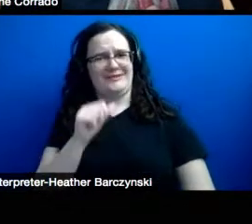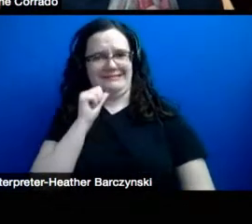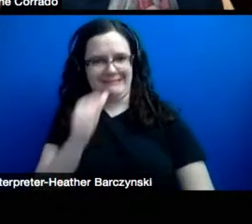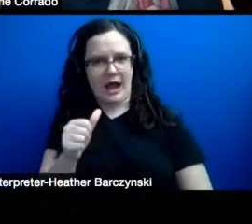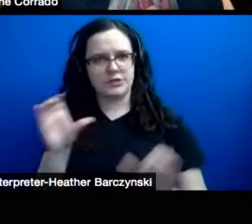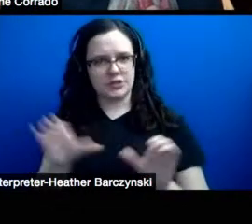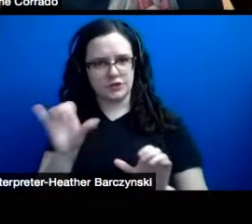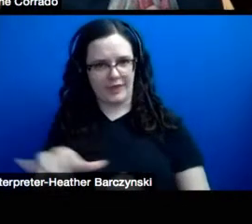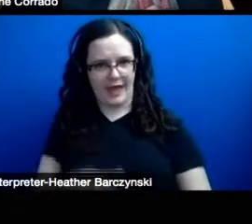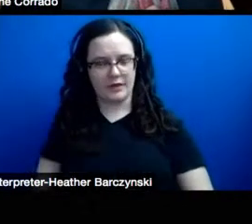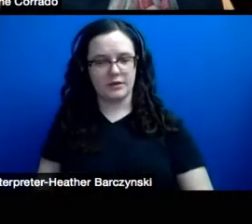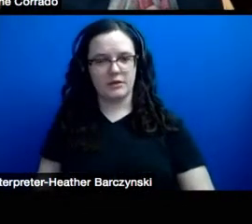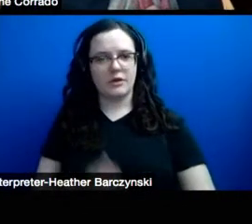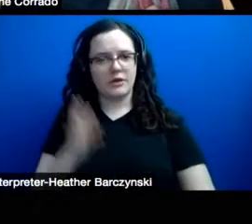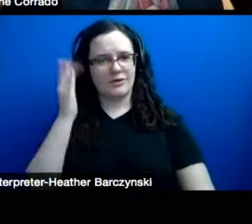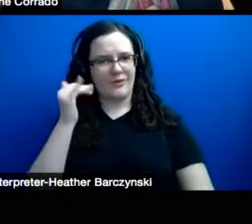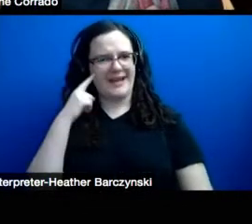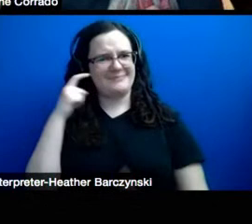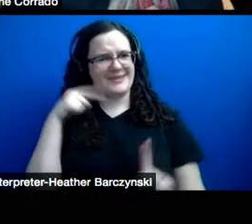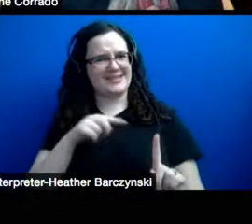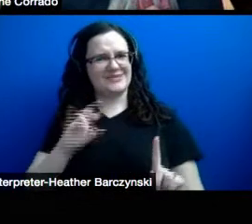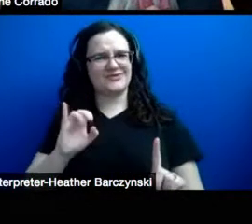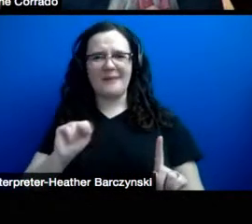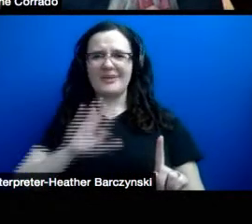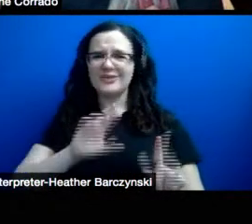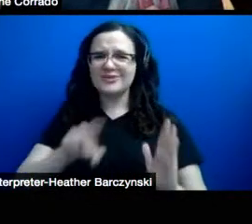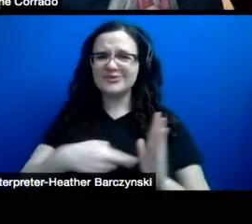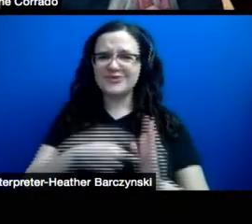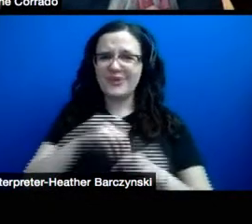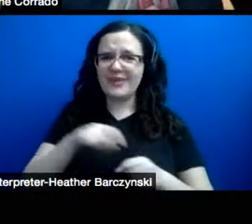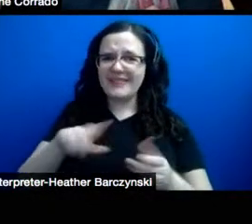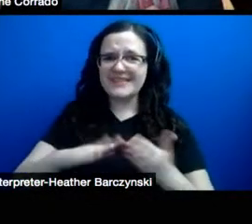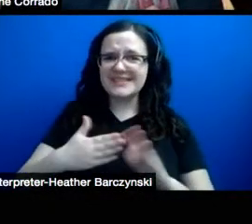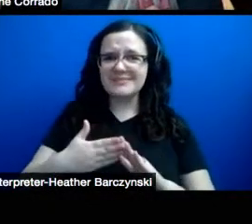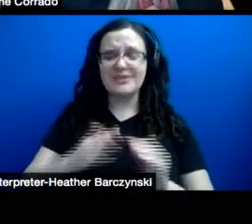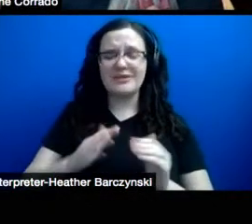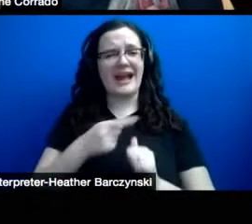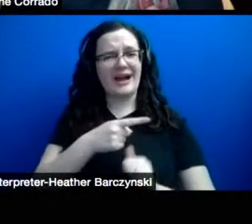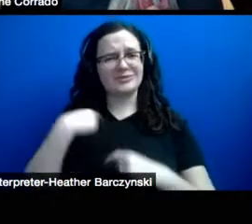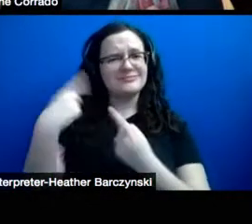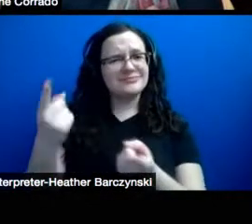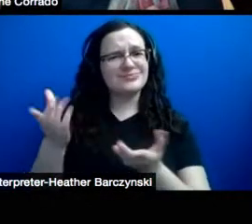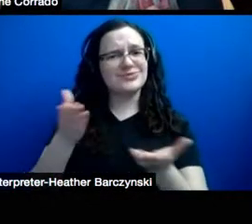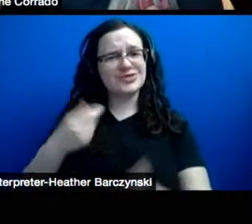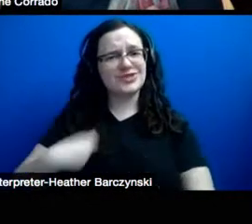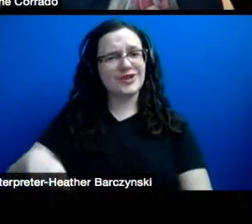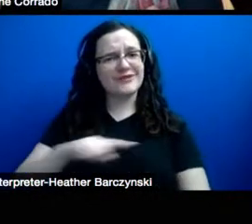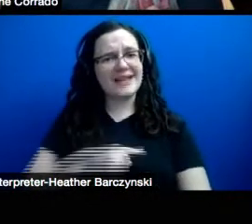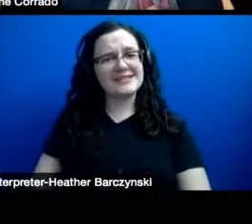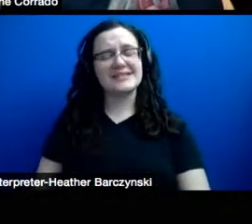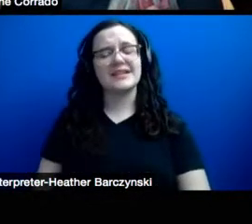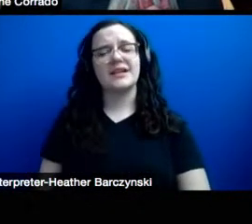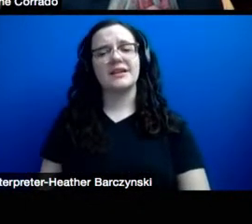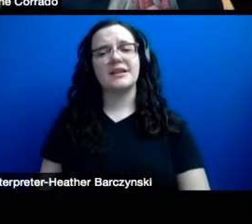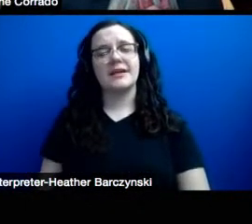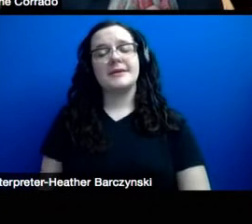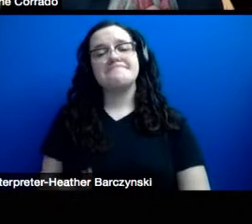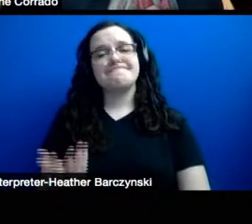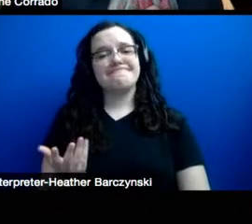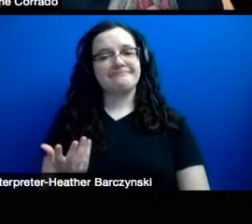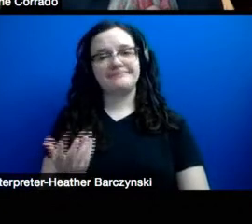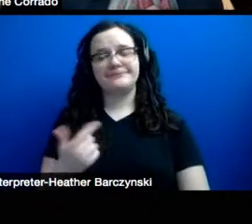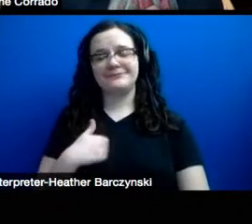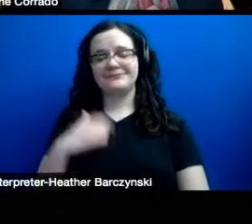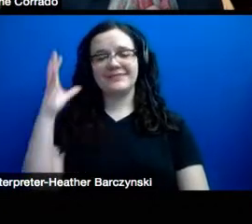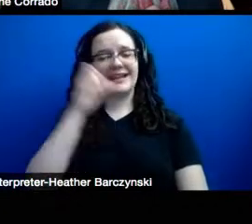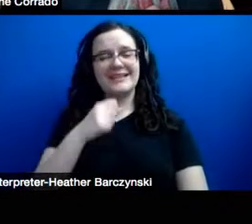because of her role in this community and the how she has served us. And, you know, I guess I'm